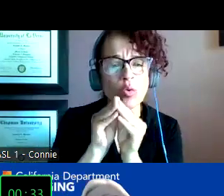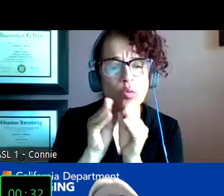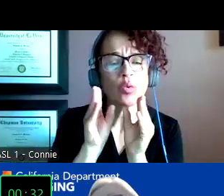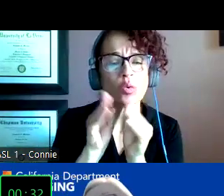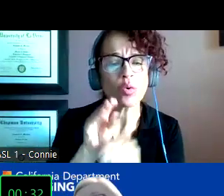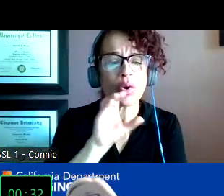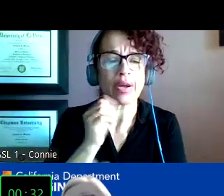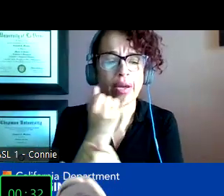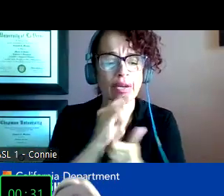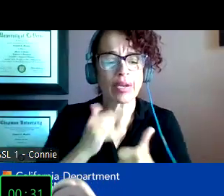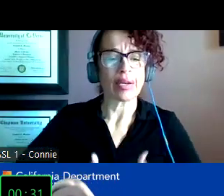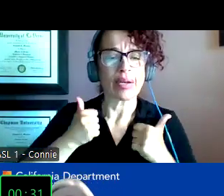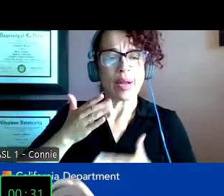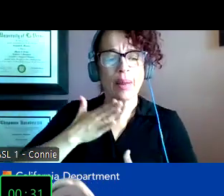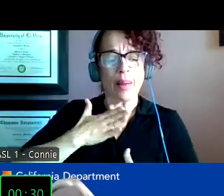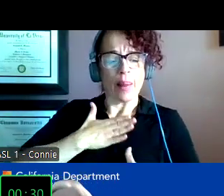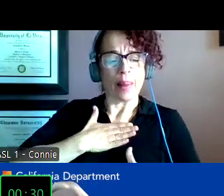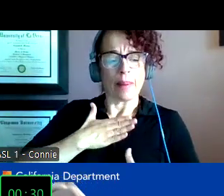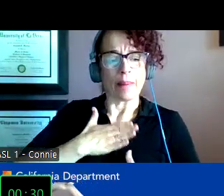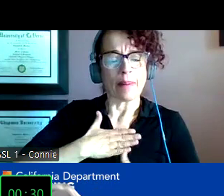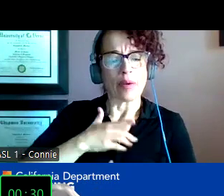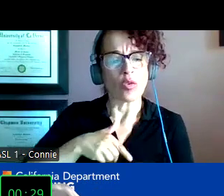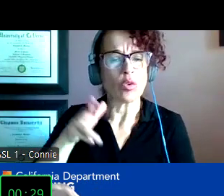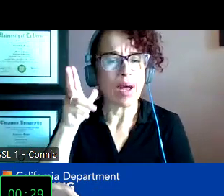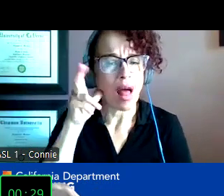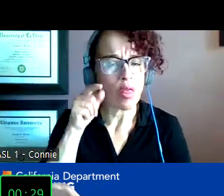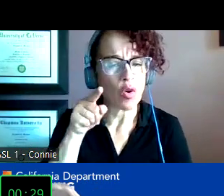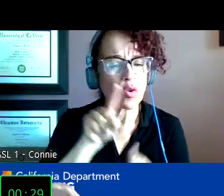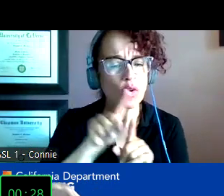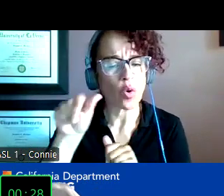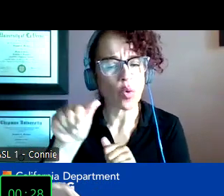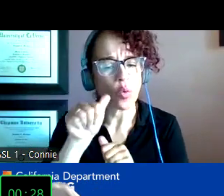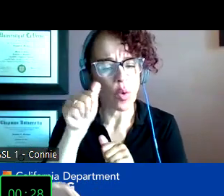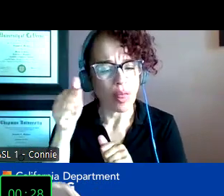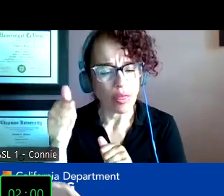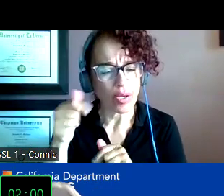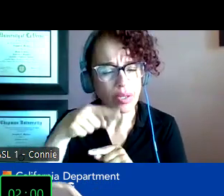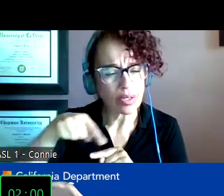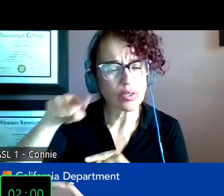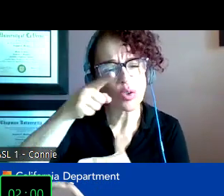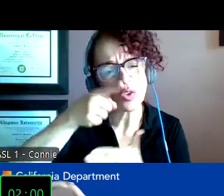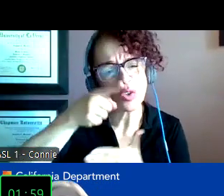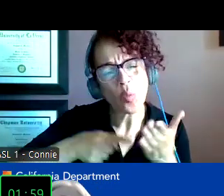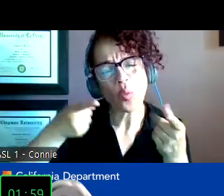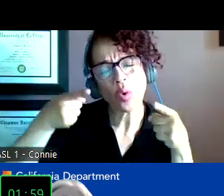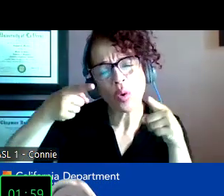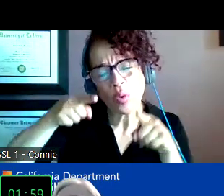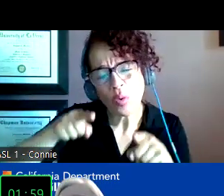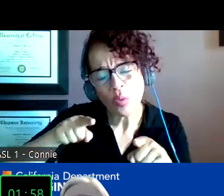Independent Living, but my trying to listen to you and also the other thing through there. What is going on?